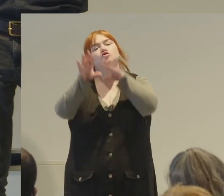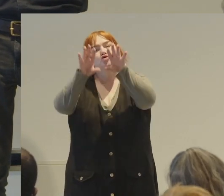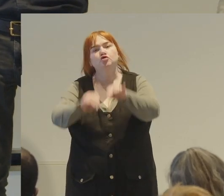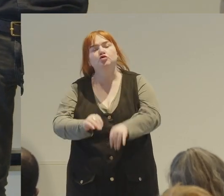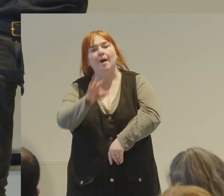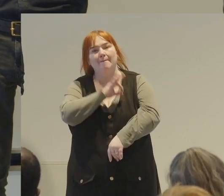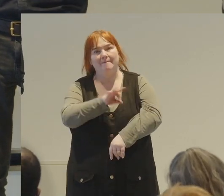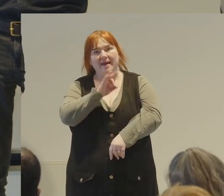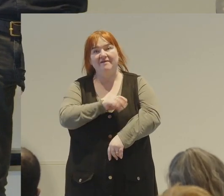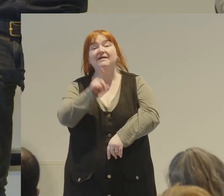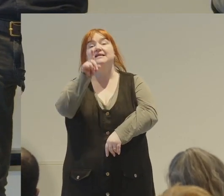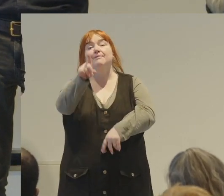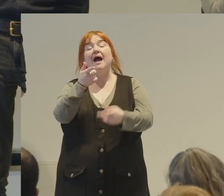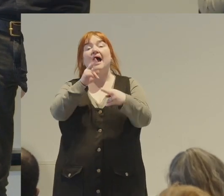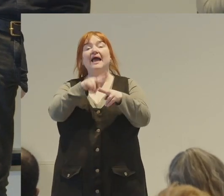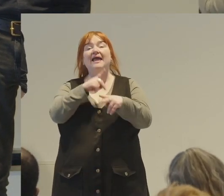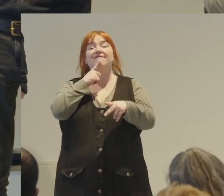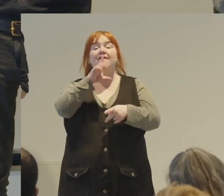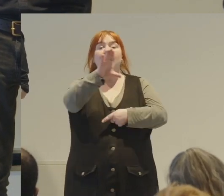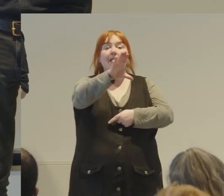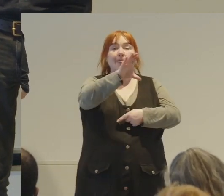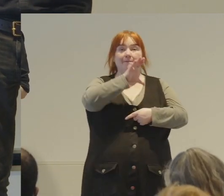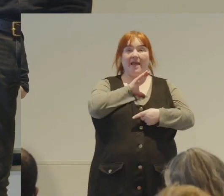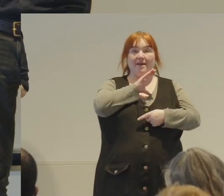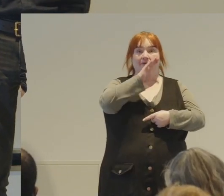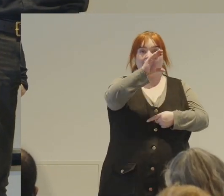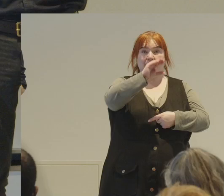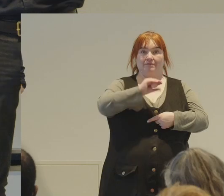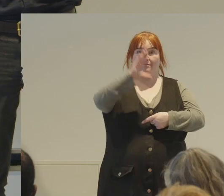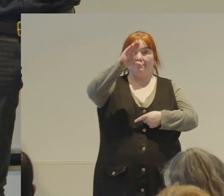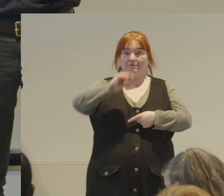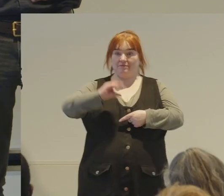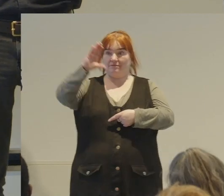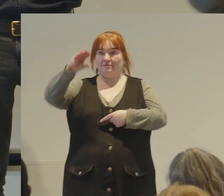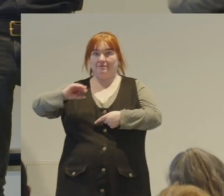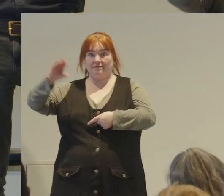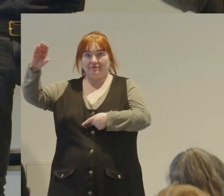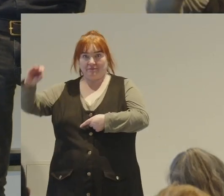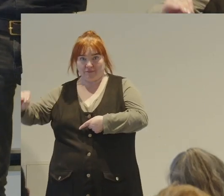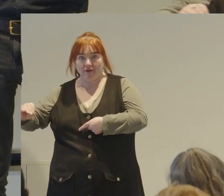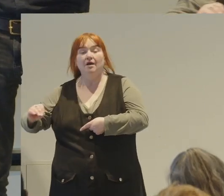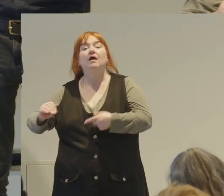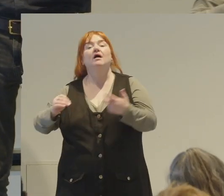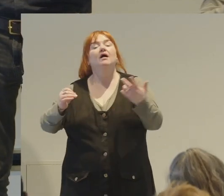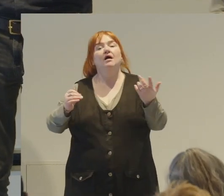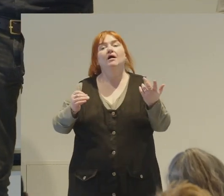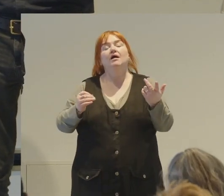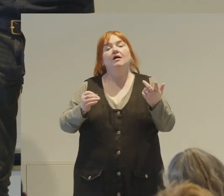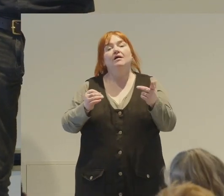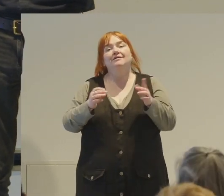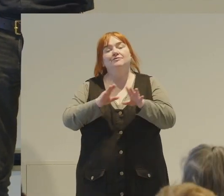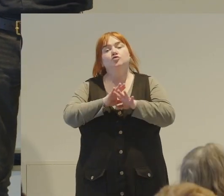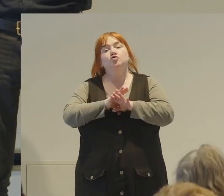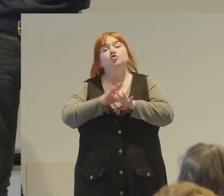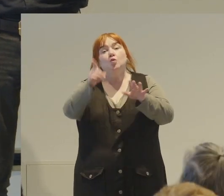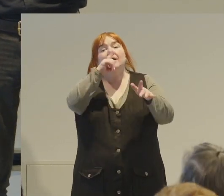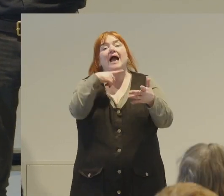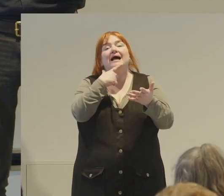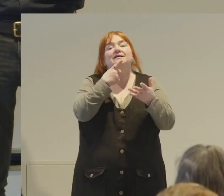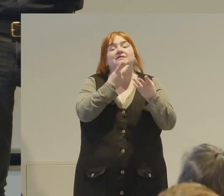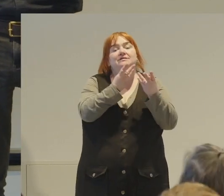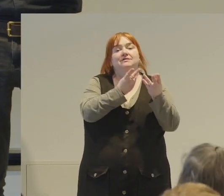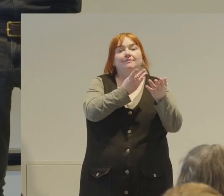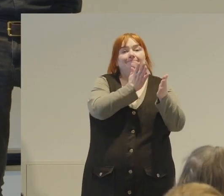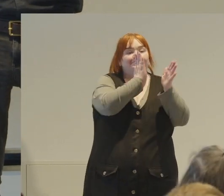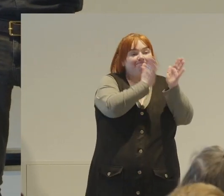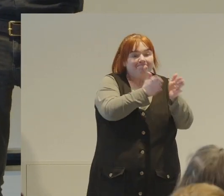over a long period, again, that has not been an issue for us as long as we get that letter from their